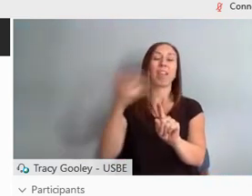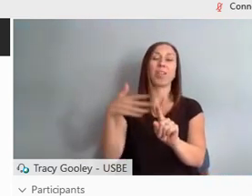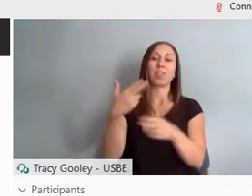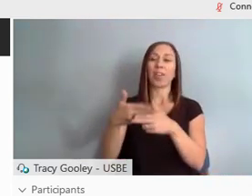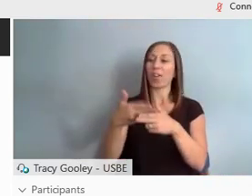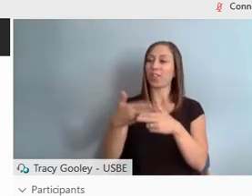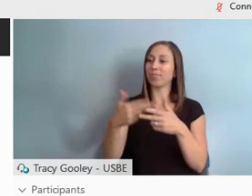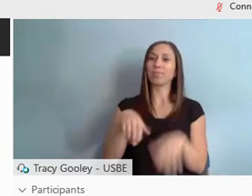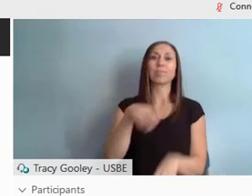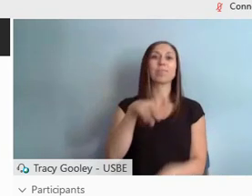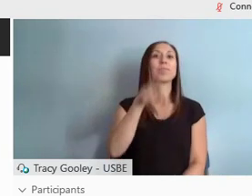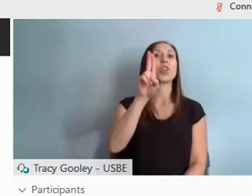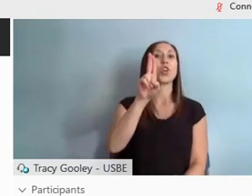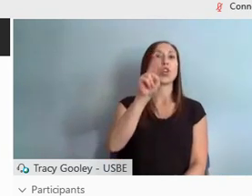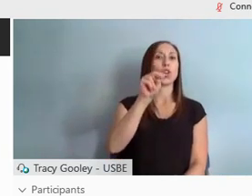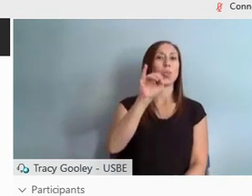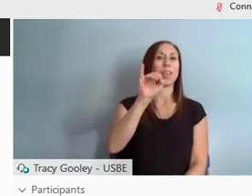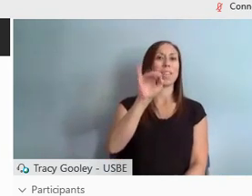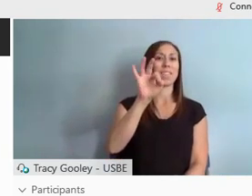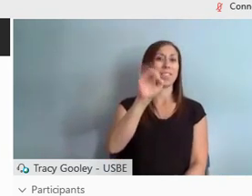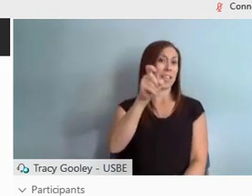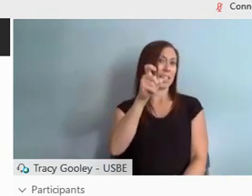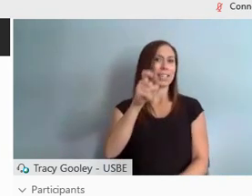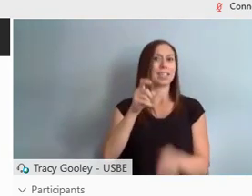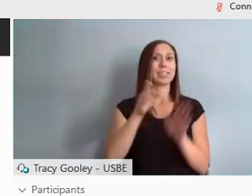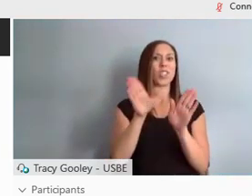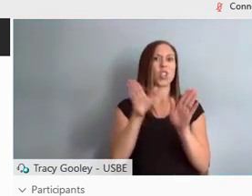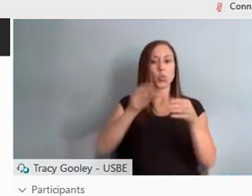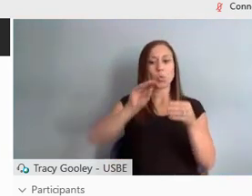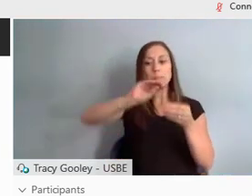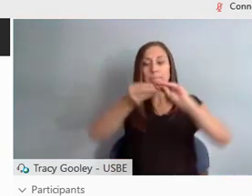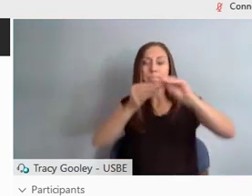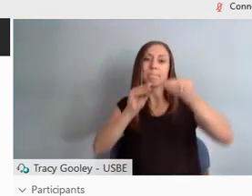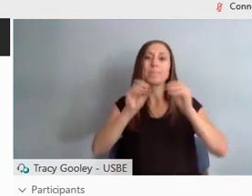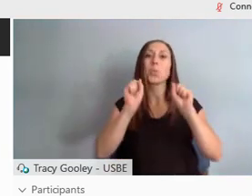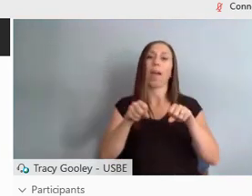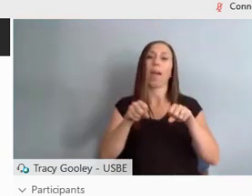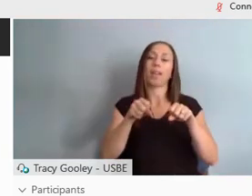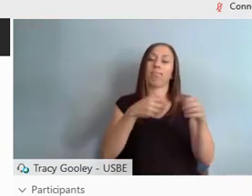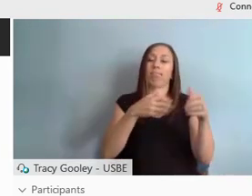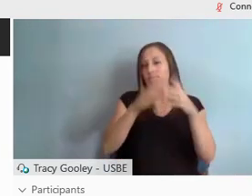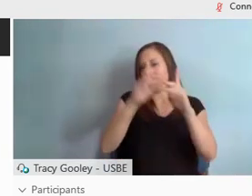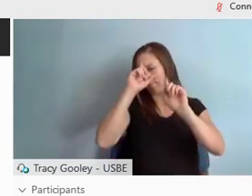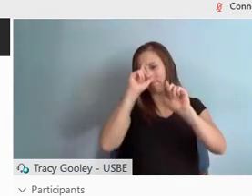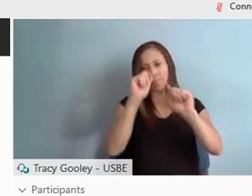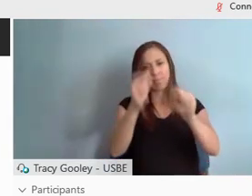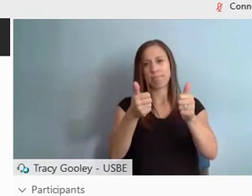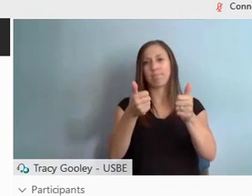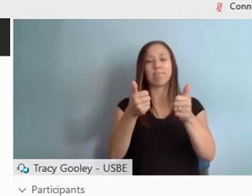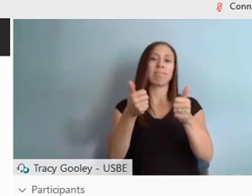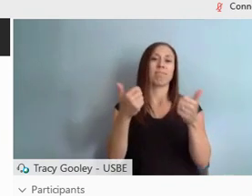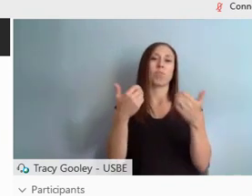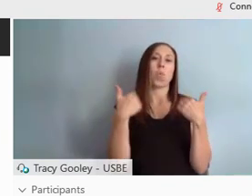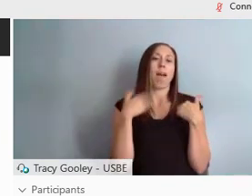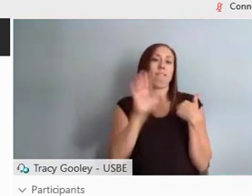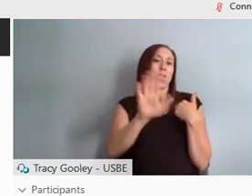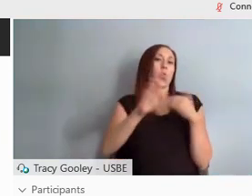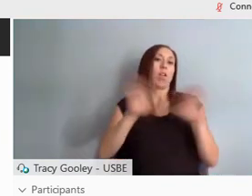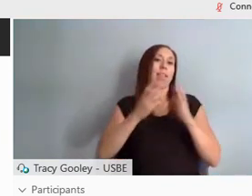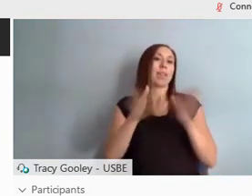the math? Unifix cubes, that's what I'm thinking of, thank you. So whatever manipulatives you have in your